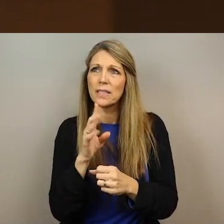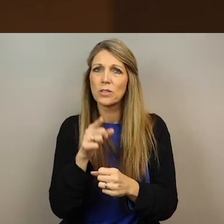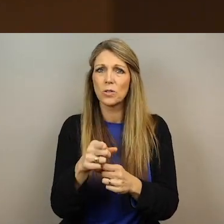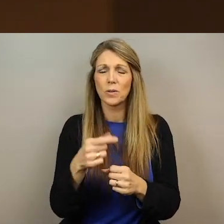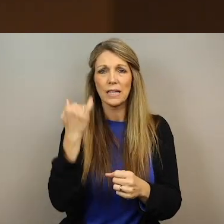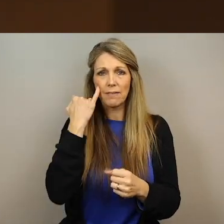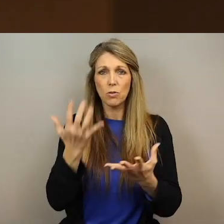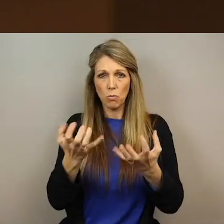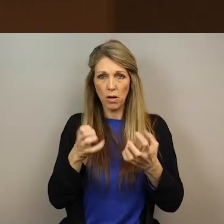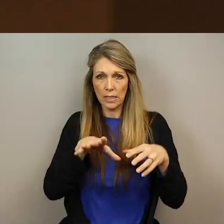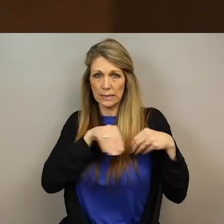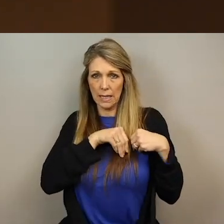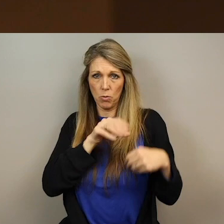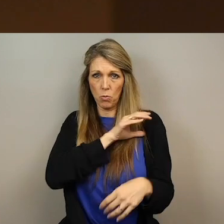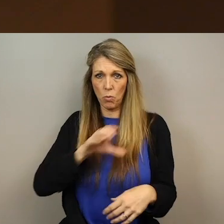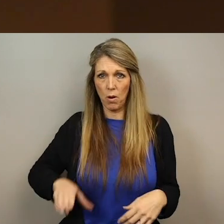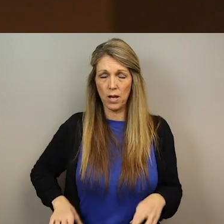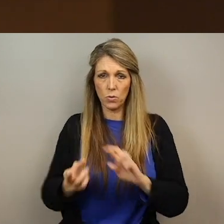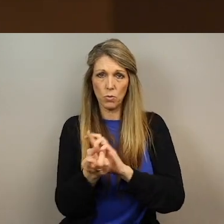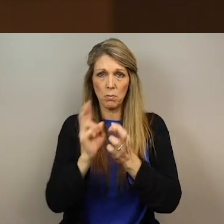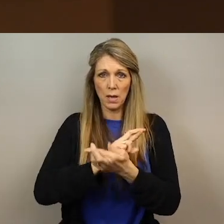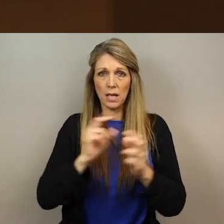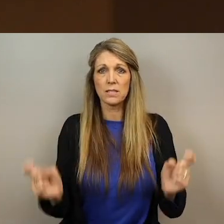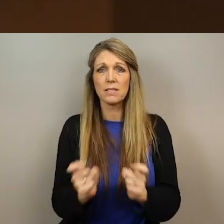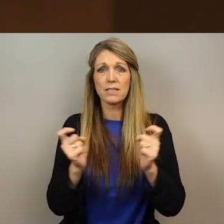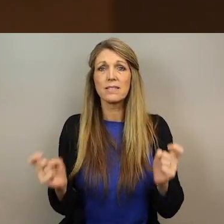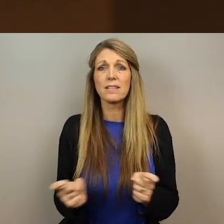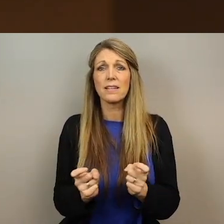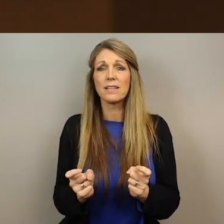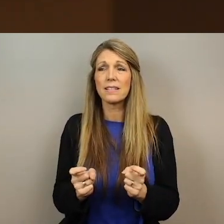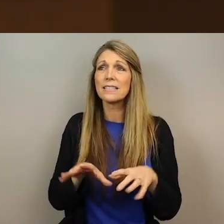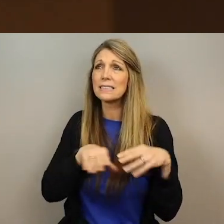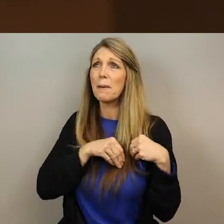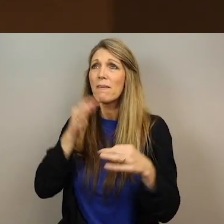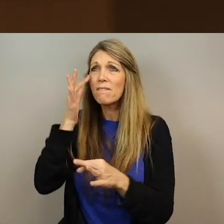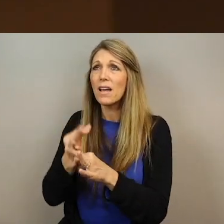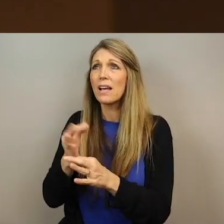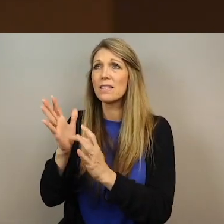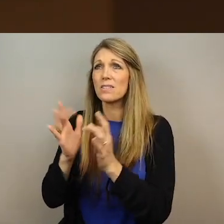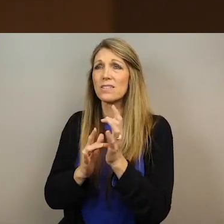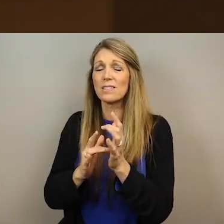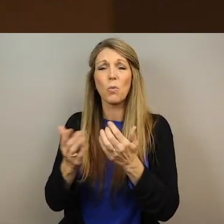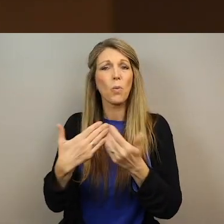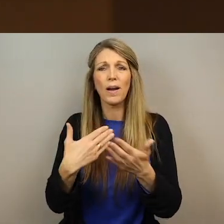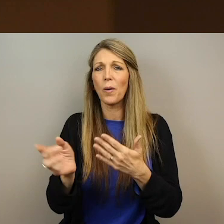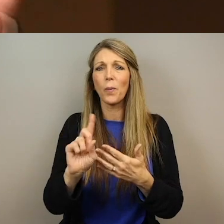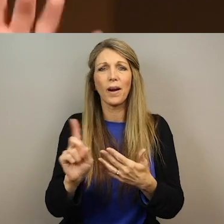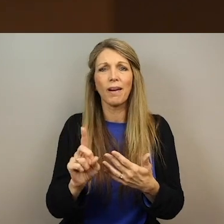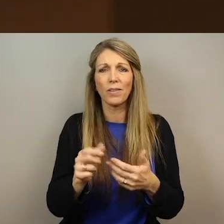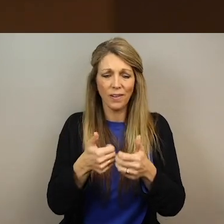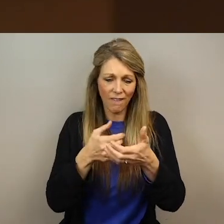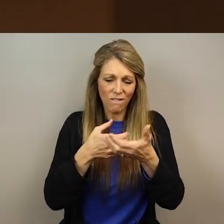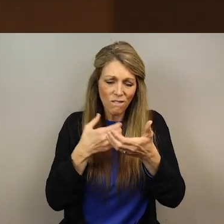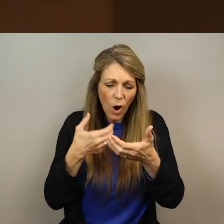you want to trust Christ, if you want to repent of your sin and put your faith in the Lord Jesus, I want you just wherever you're at, whatever device